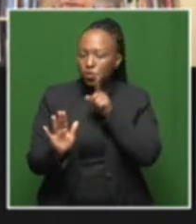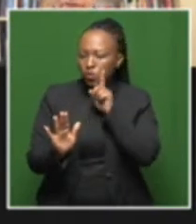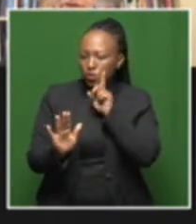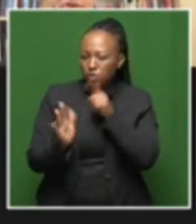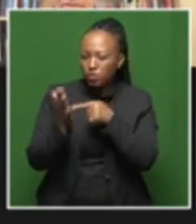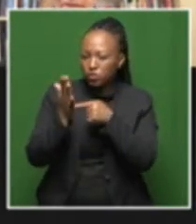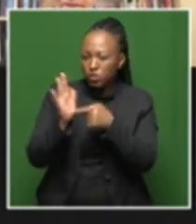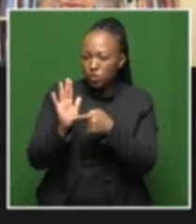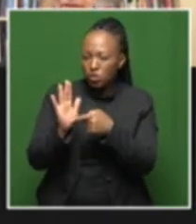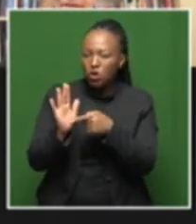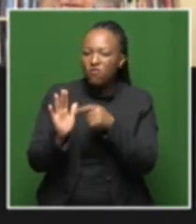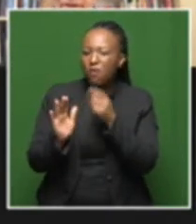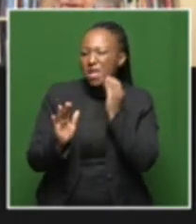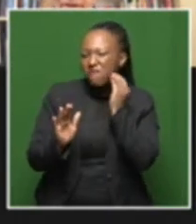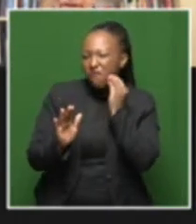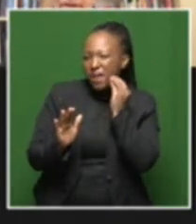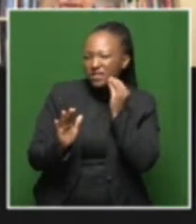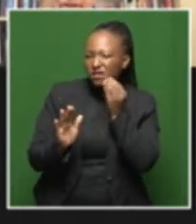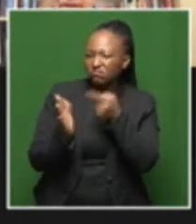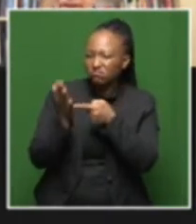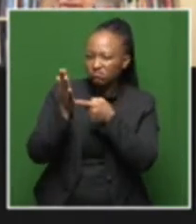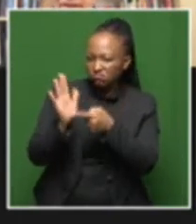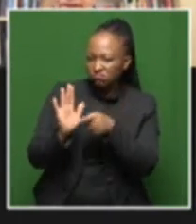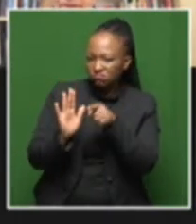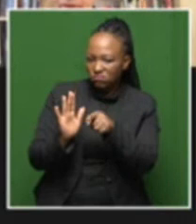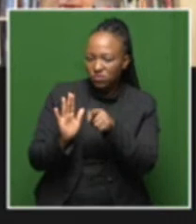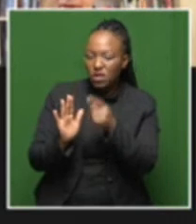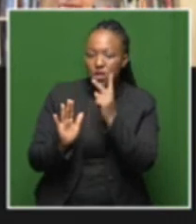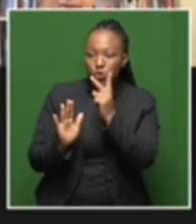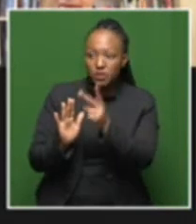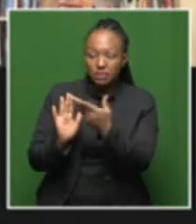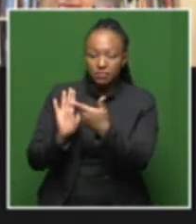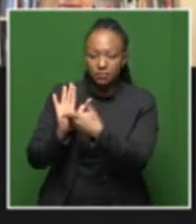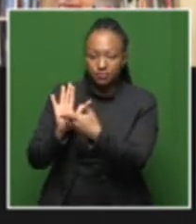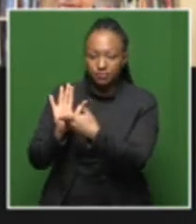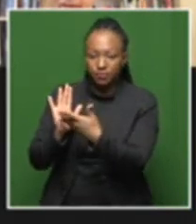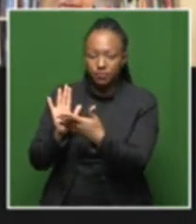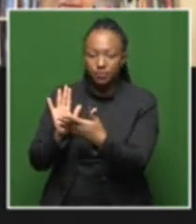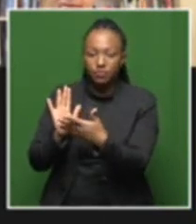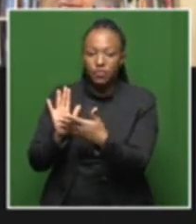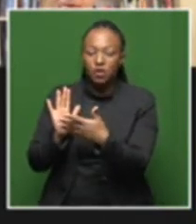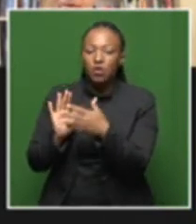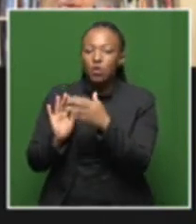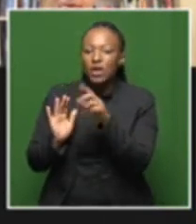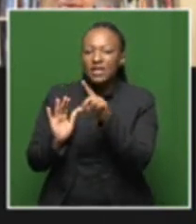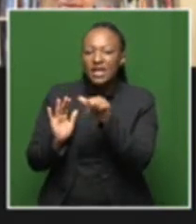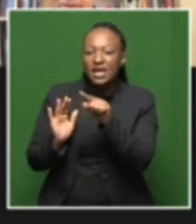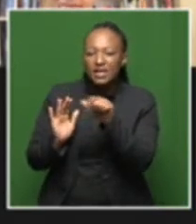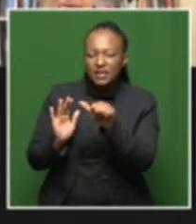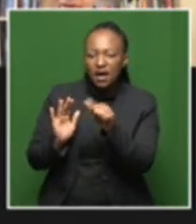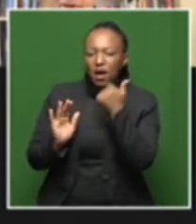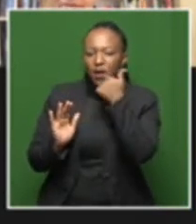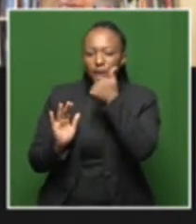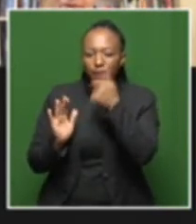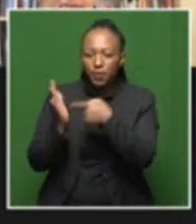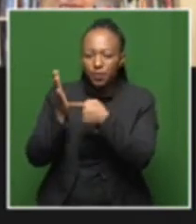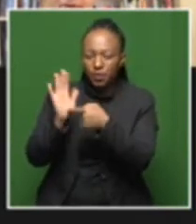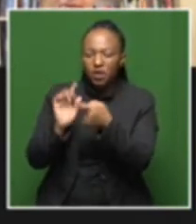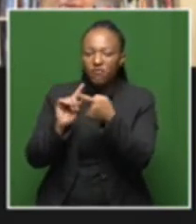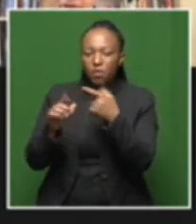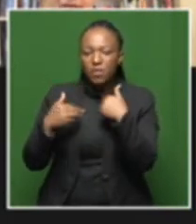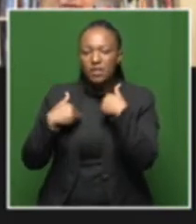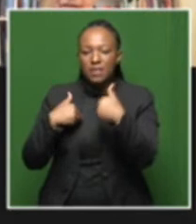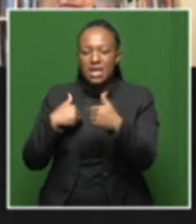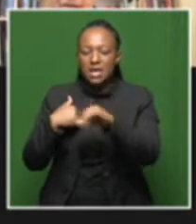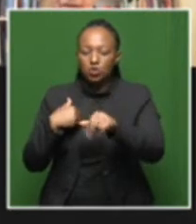we know from the genomic surveillance. Here in the x-axis, we have data. Our most recent samples now come from the beginning